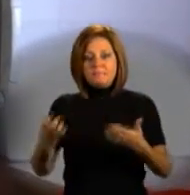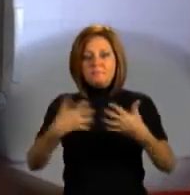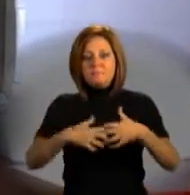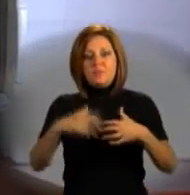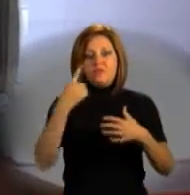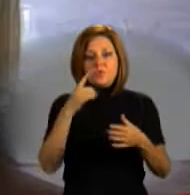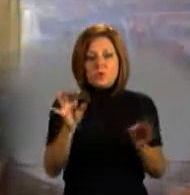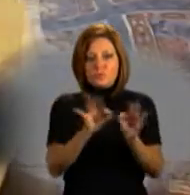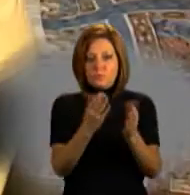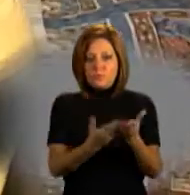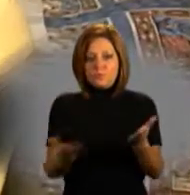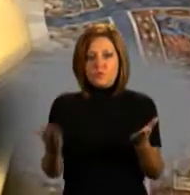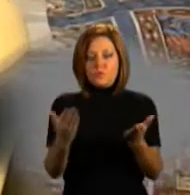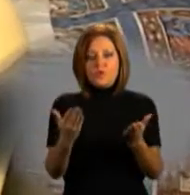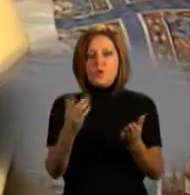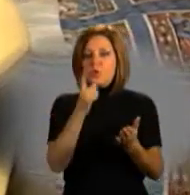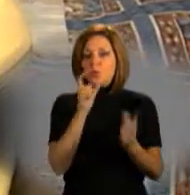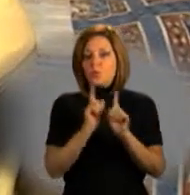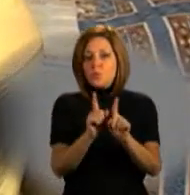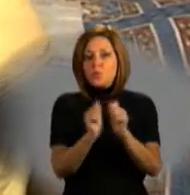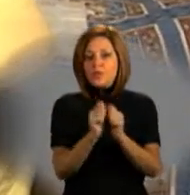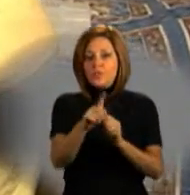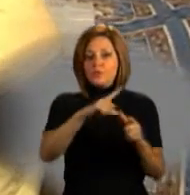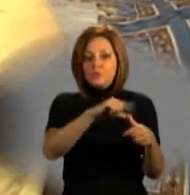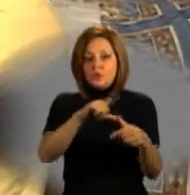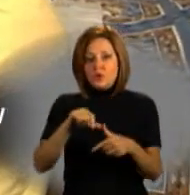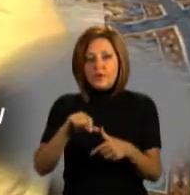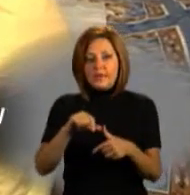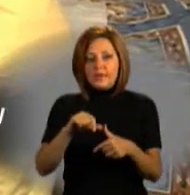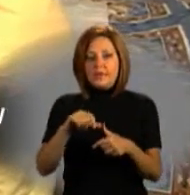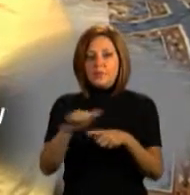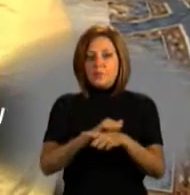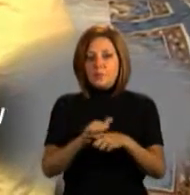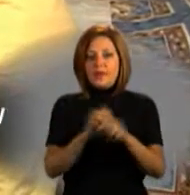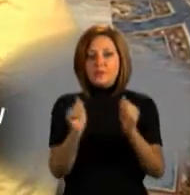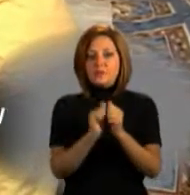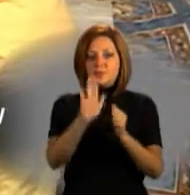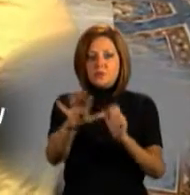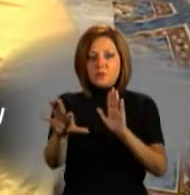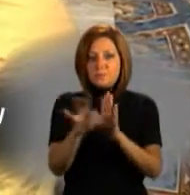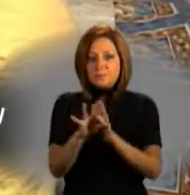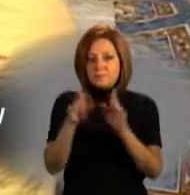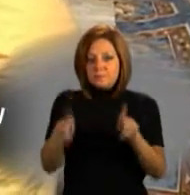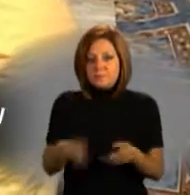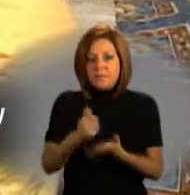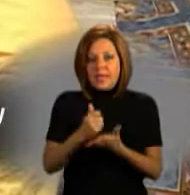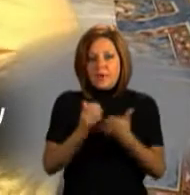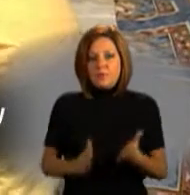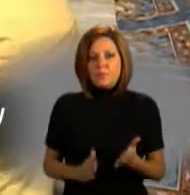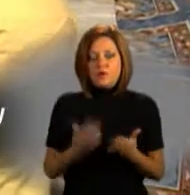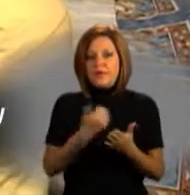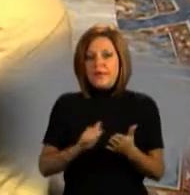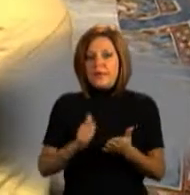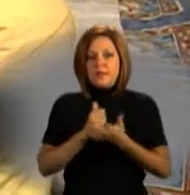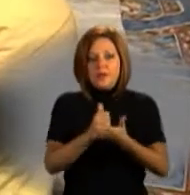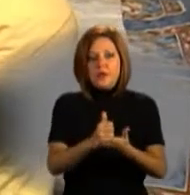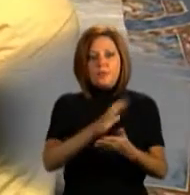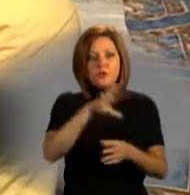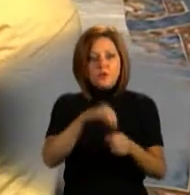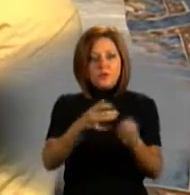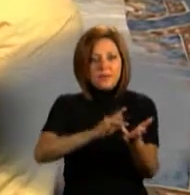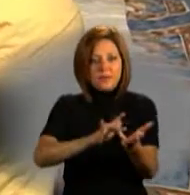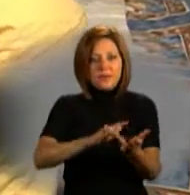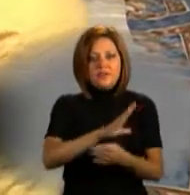vital equipment. Who will be with you during a hurricane? Practice with your hurricane helper any assistance they will need to provide,